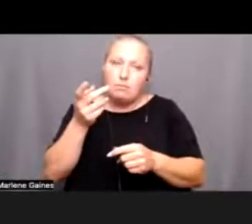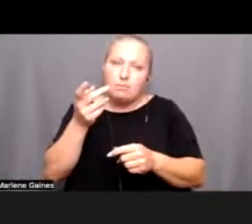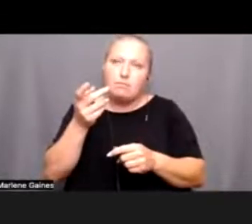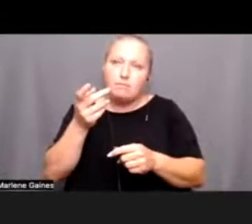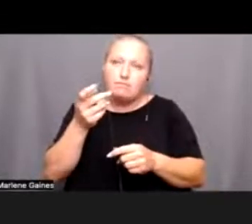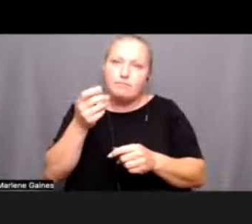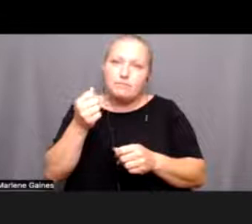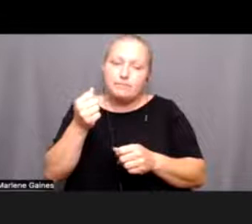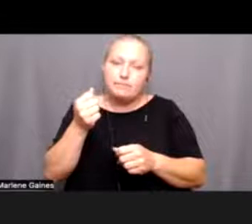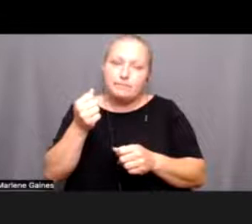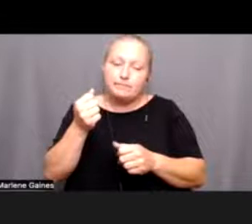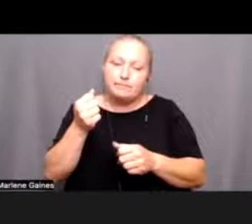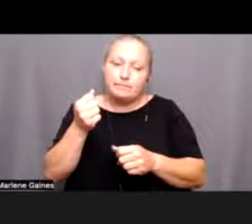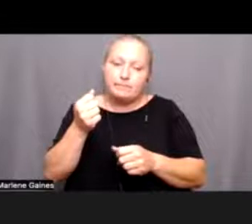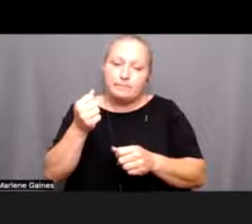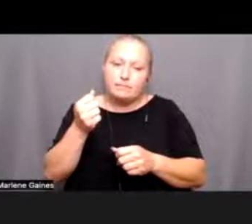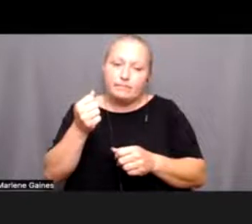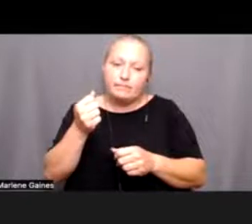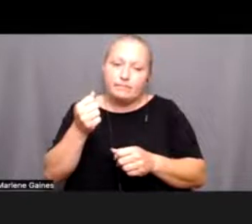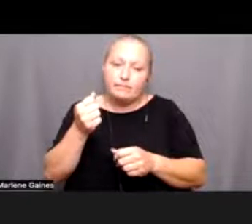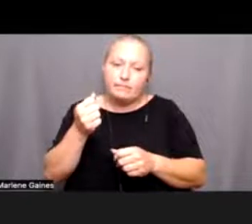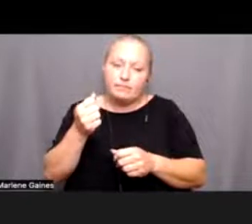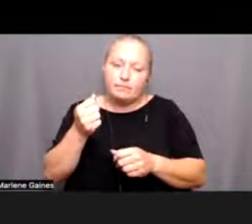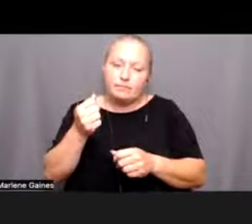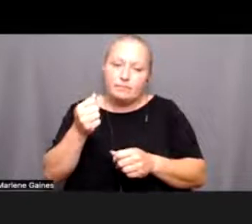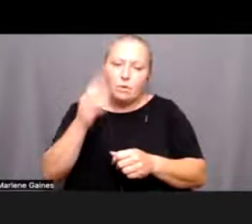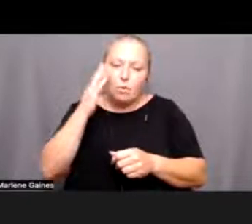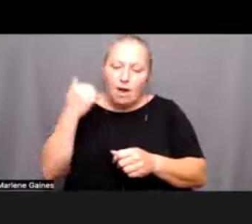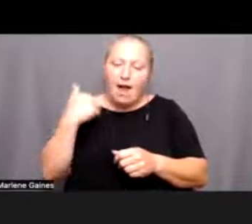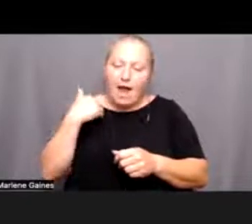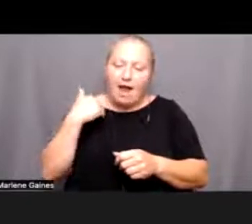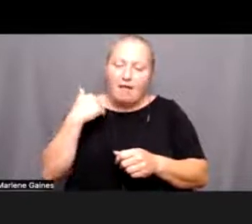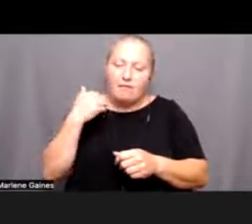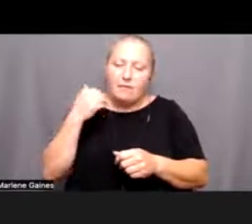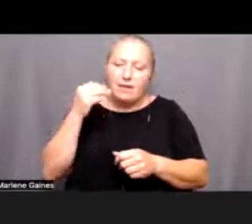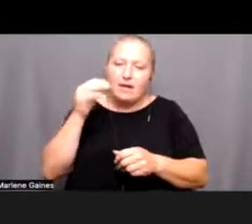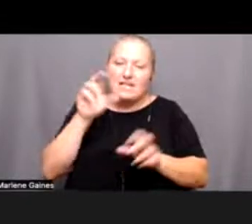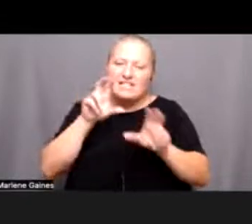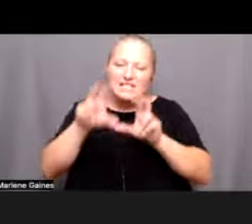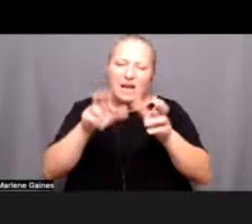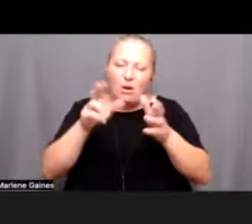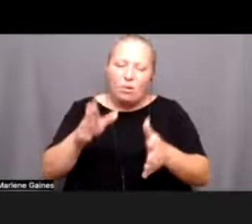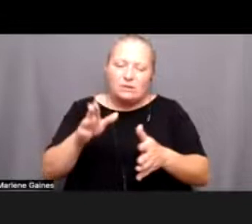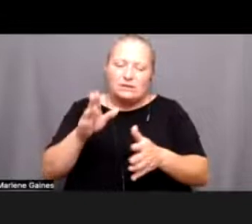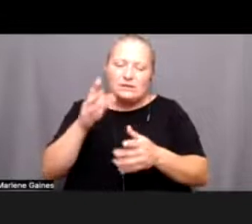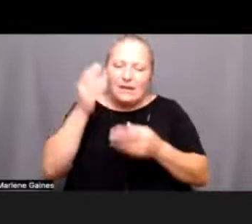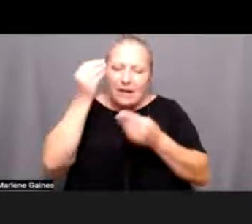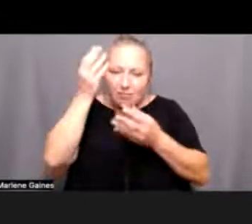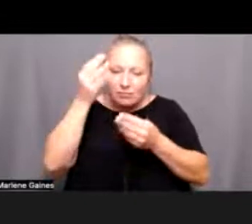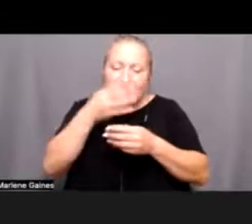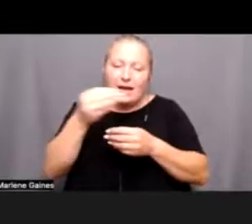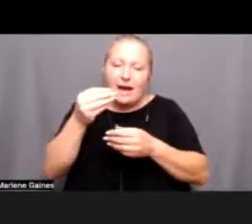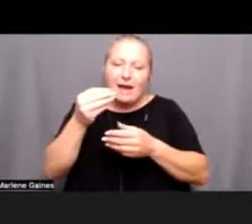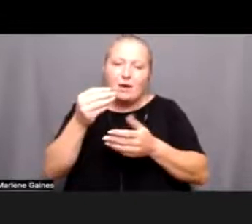with the knowledge of the stakeholders' input and the process that we went through to arrive at that